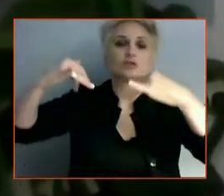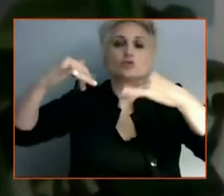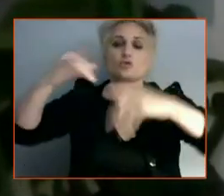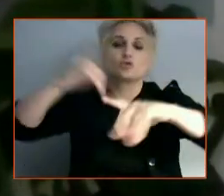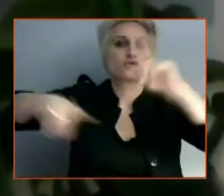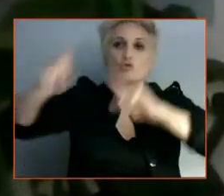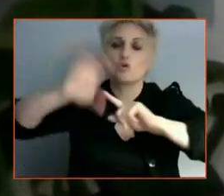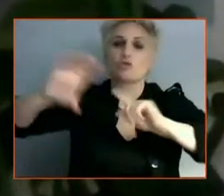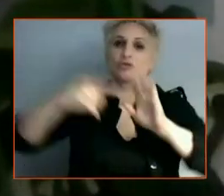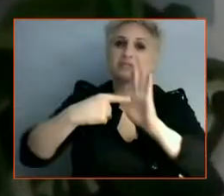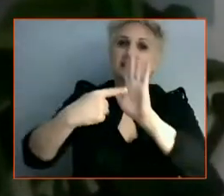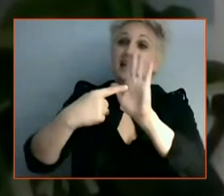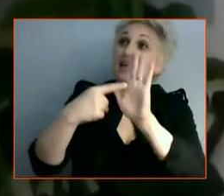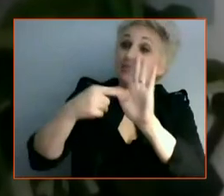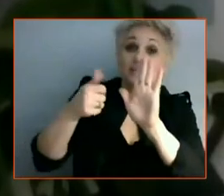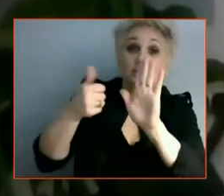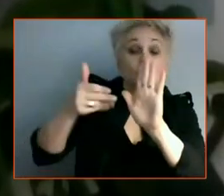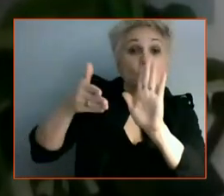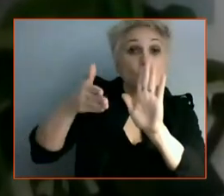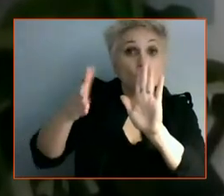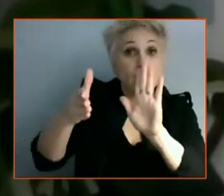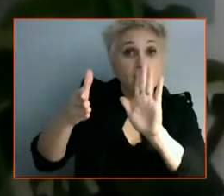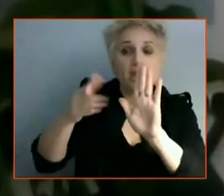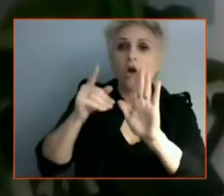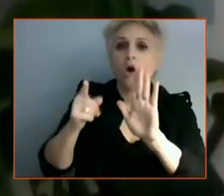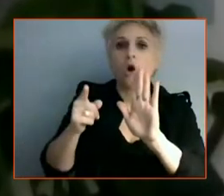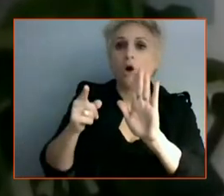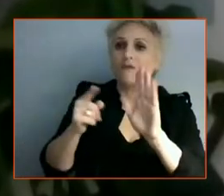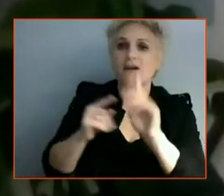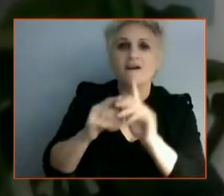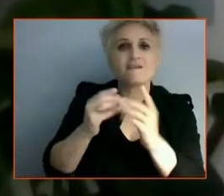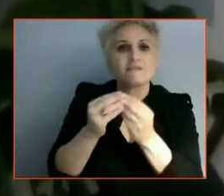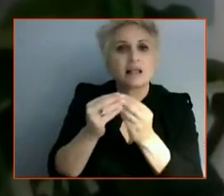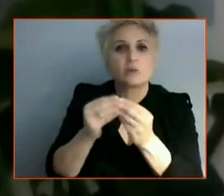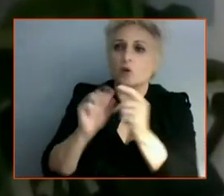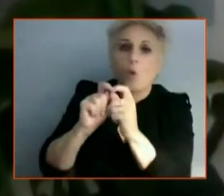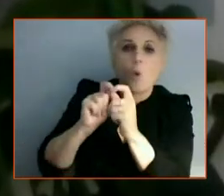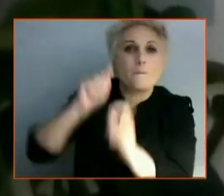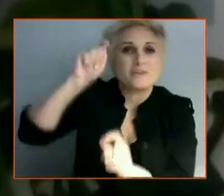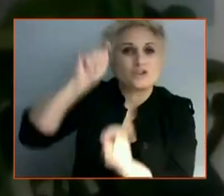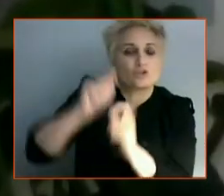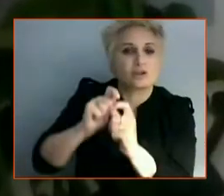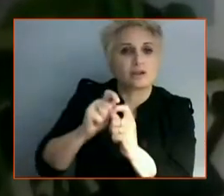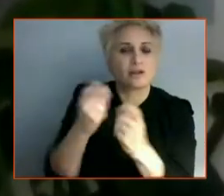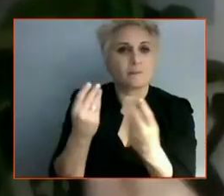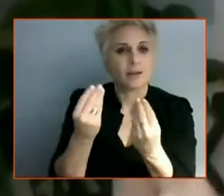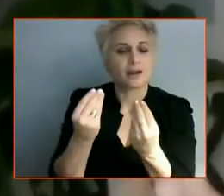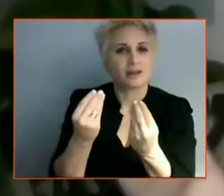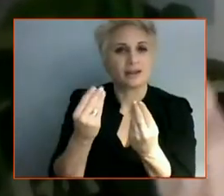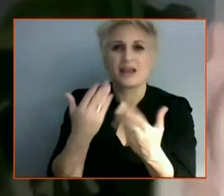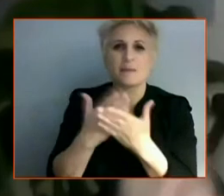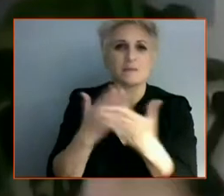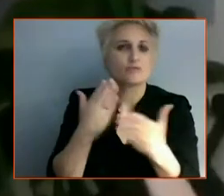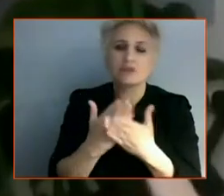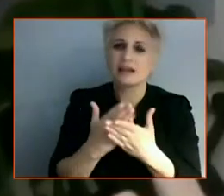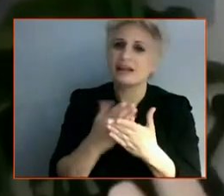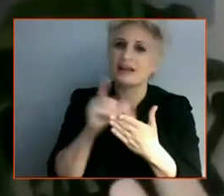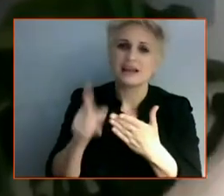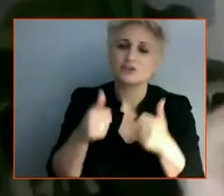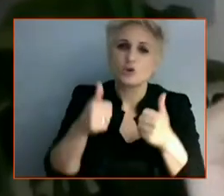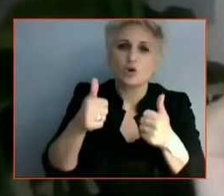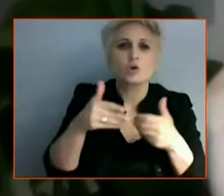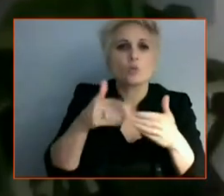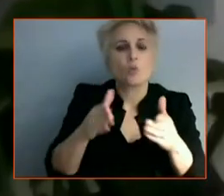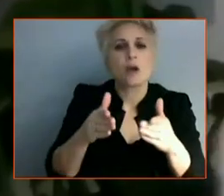not use this as a measure of the welfare, what we now call well-being of our people. Because GDP does not